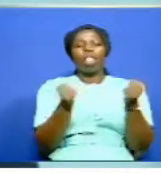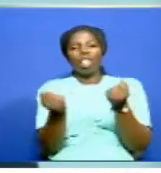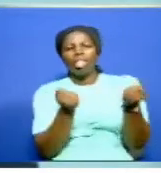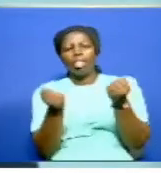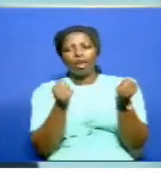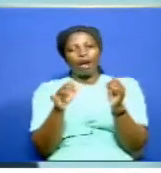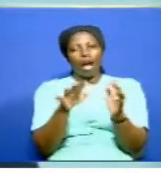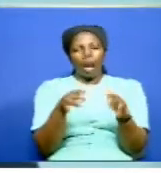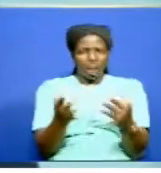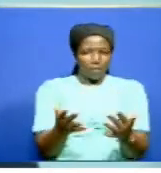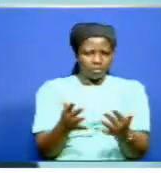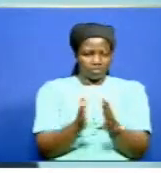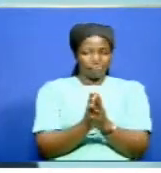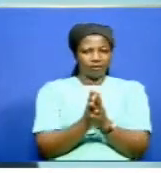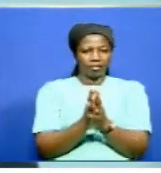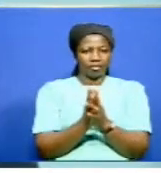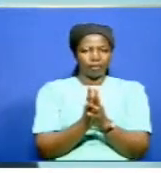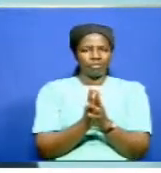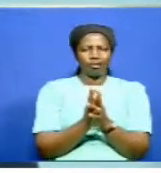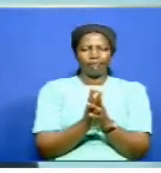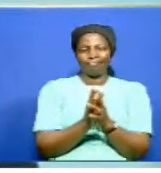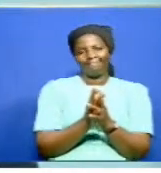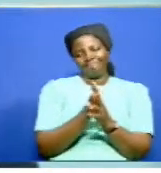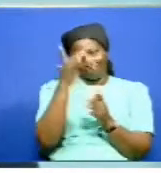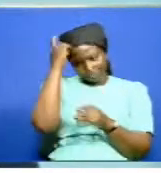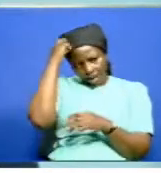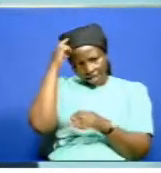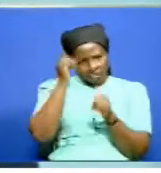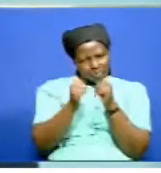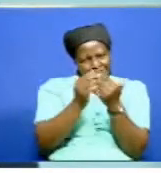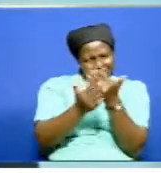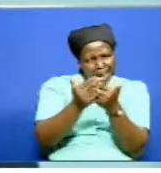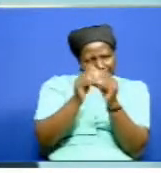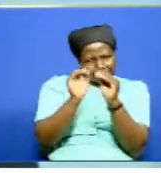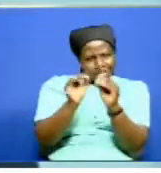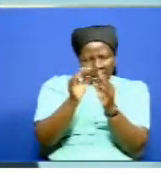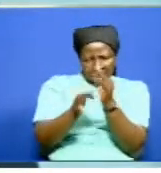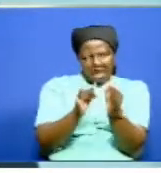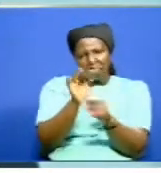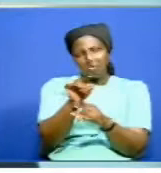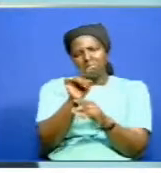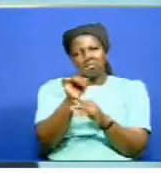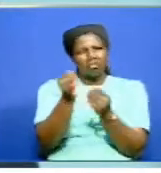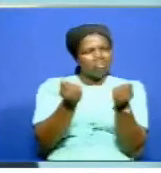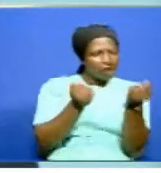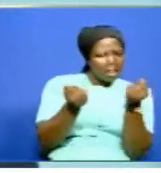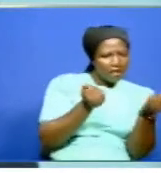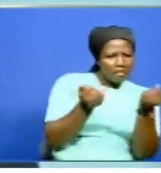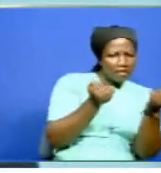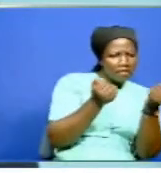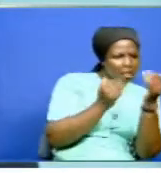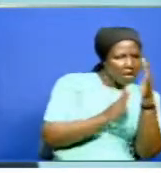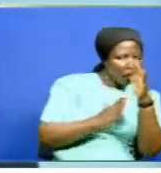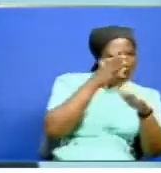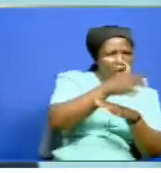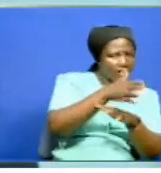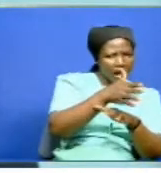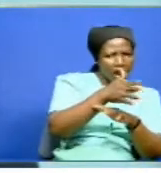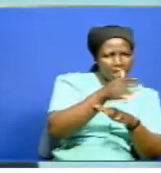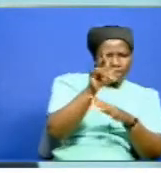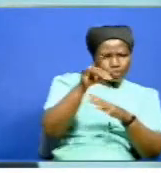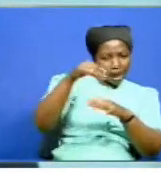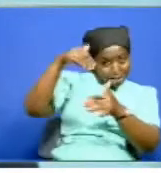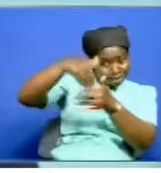Mindset that you don't care whether this matatu driver is overspeeding and you're the one sitting